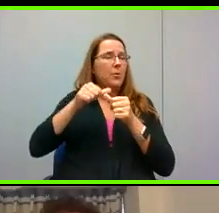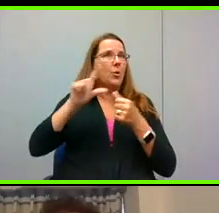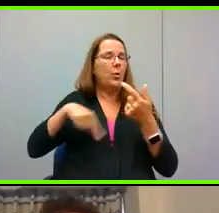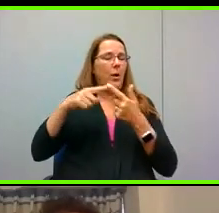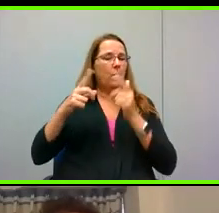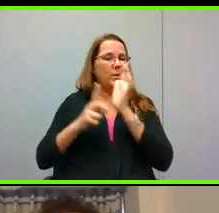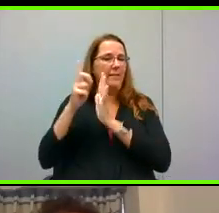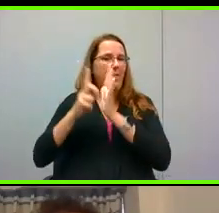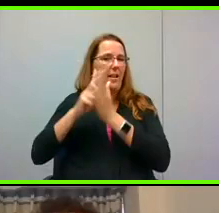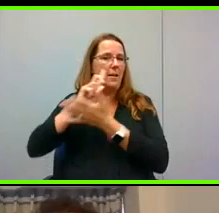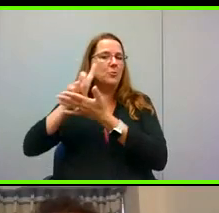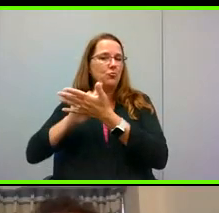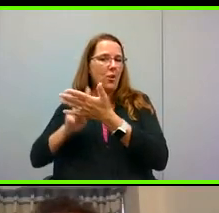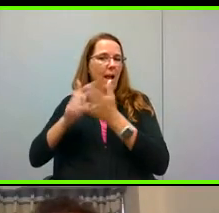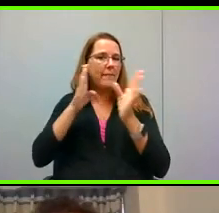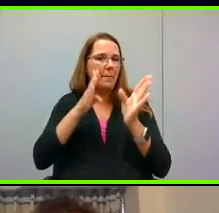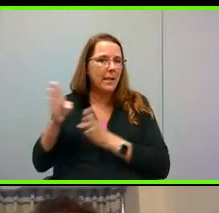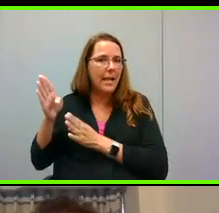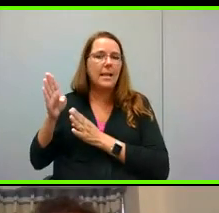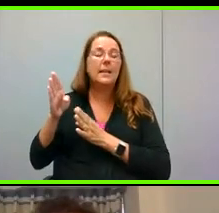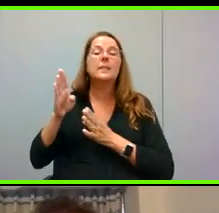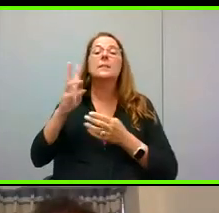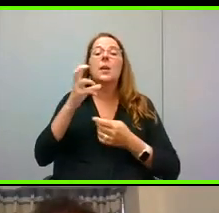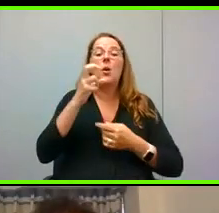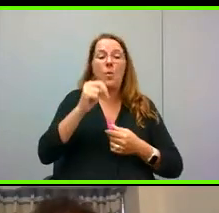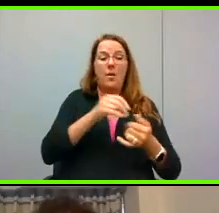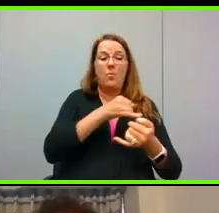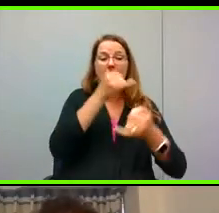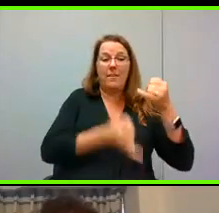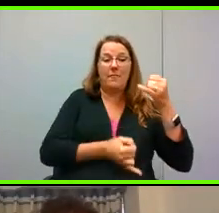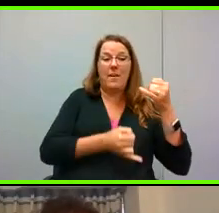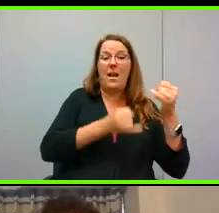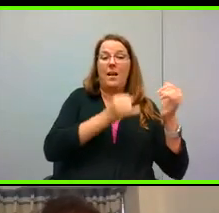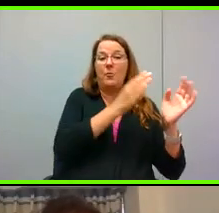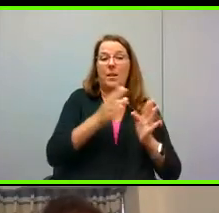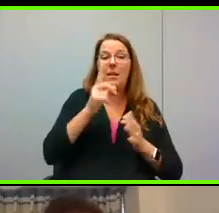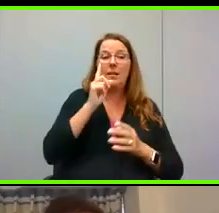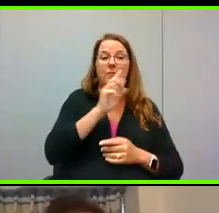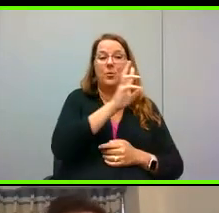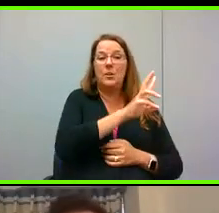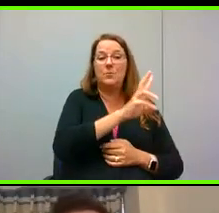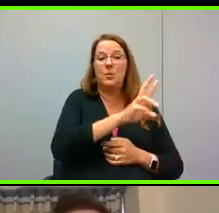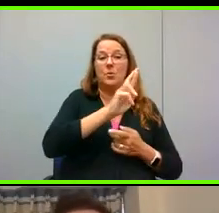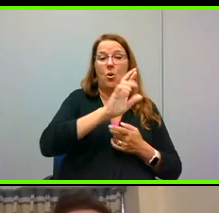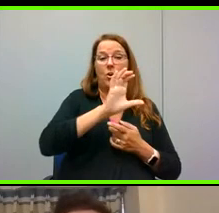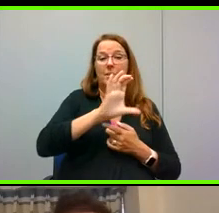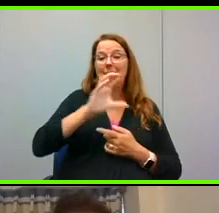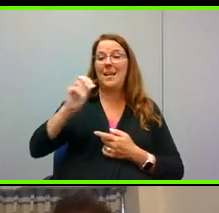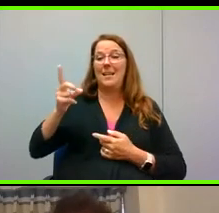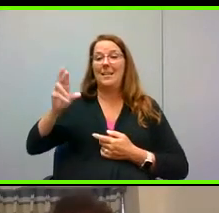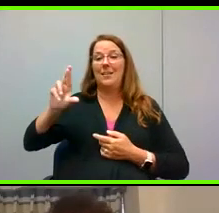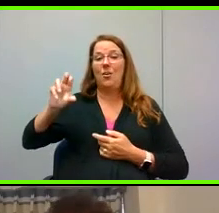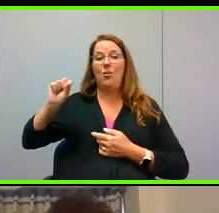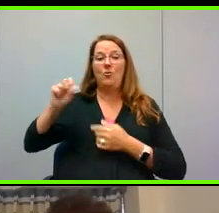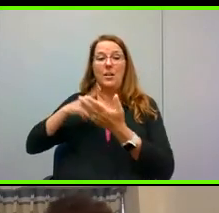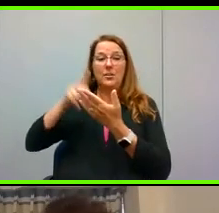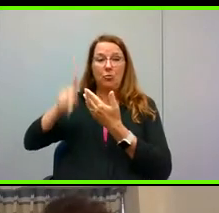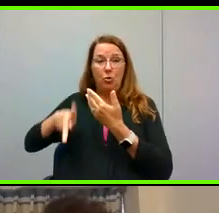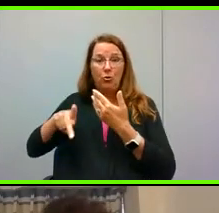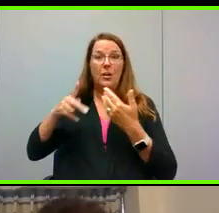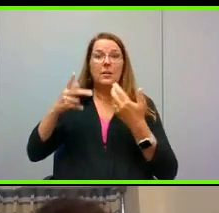is in draft form as we do the final plan for WWRC and for the DRS program in the field. I will make sure